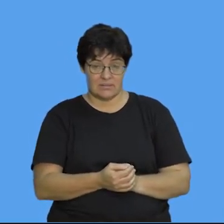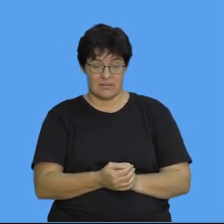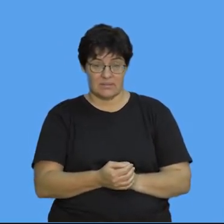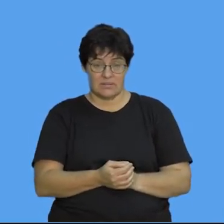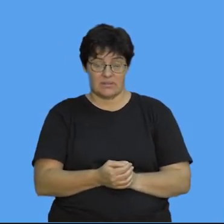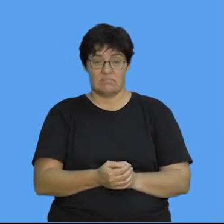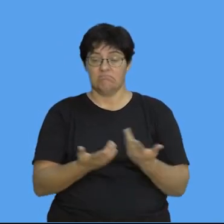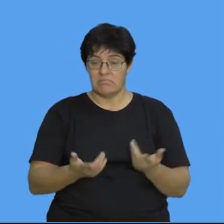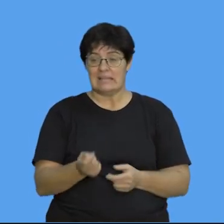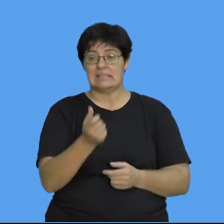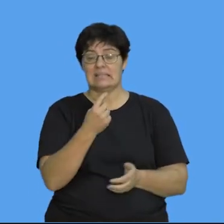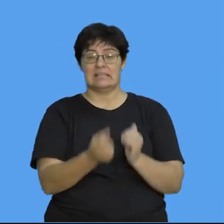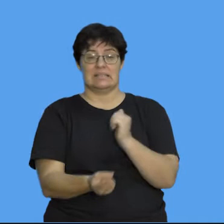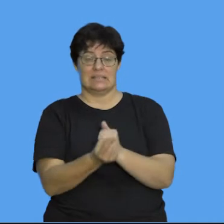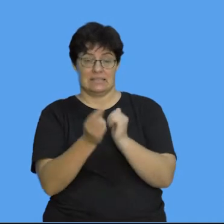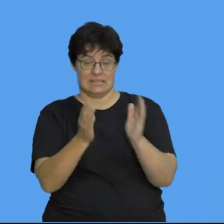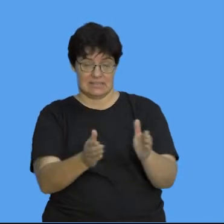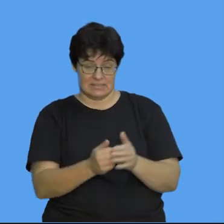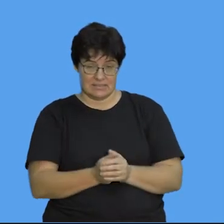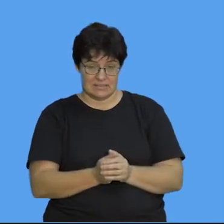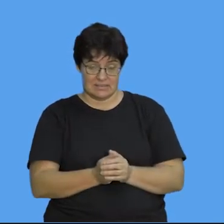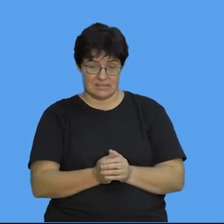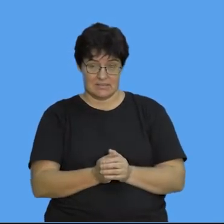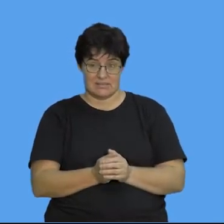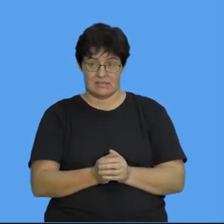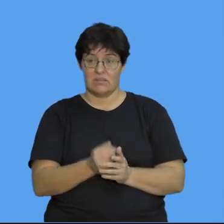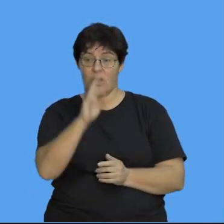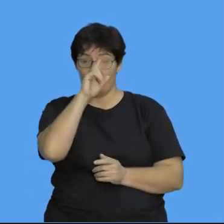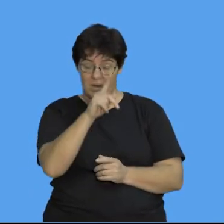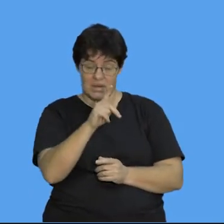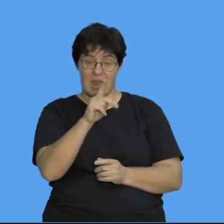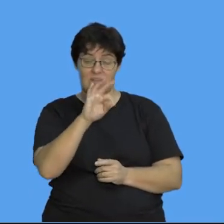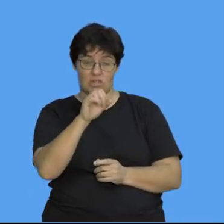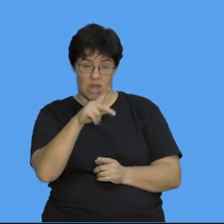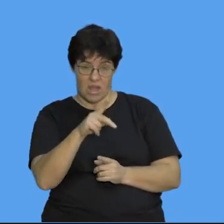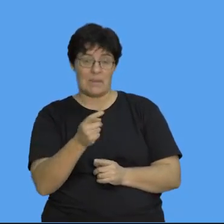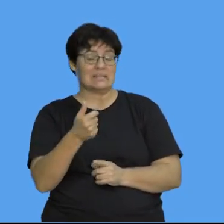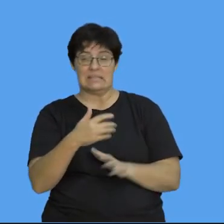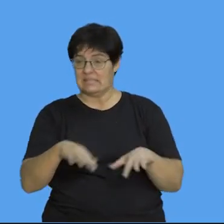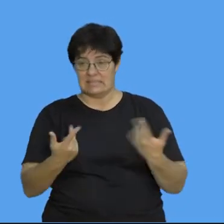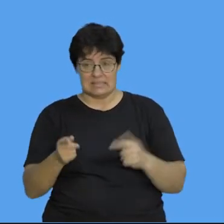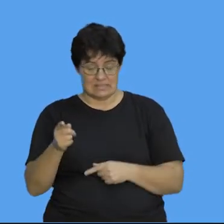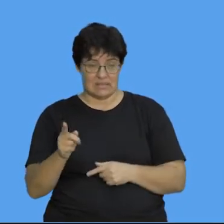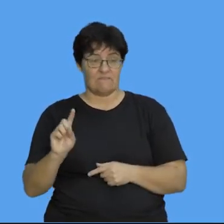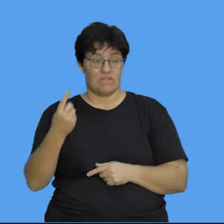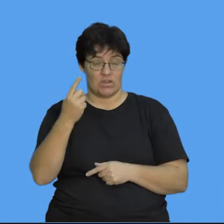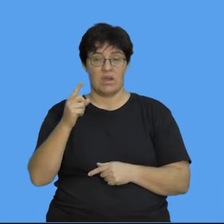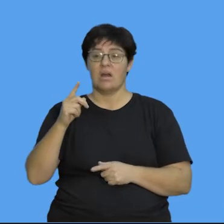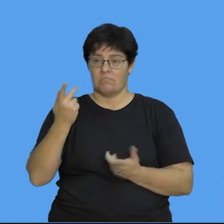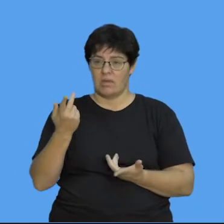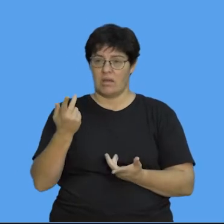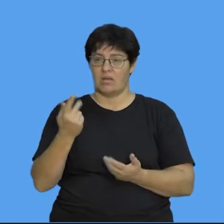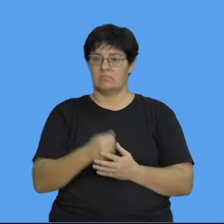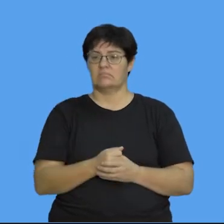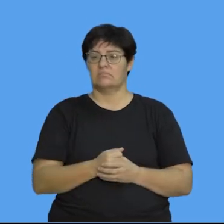if I produce a seed, right? So remember, it was vascular, but it was seedless. That was my